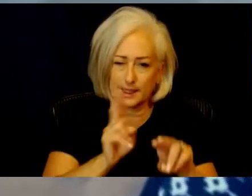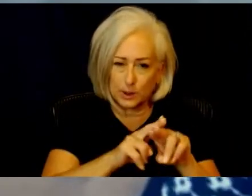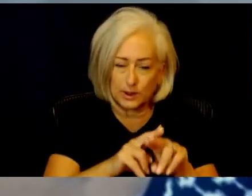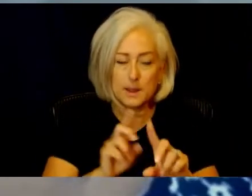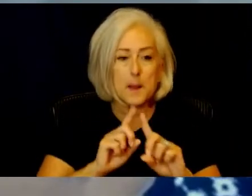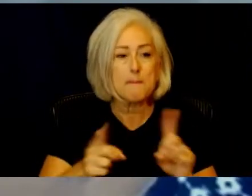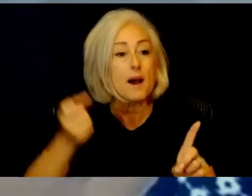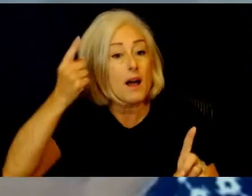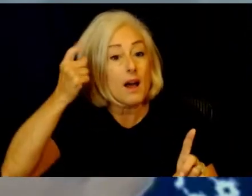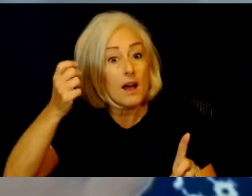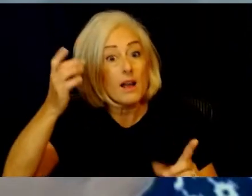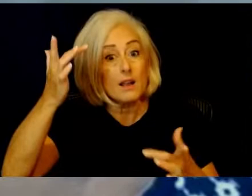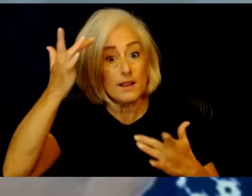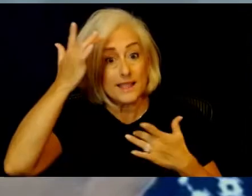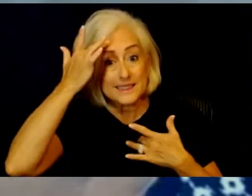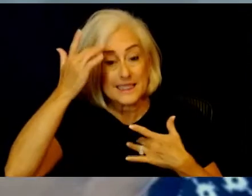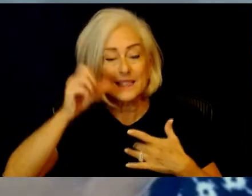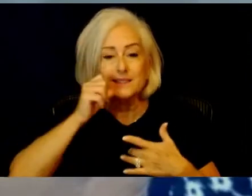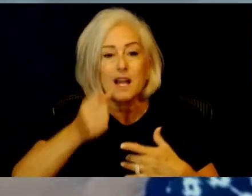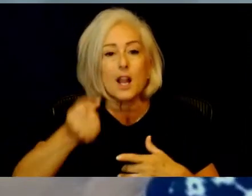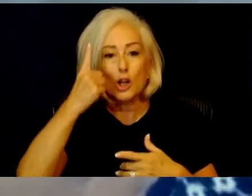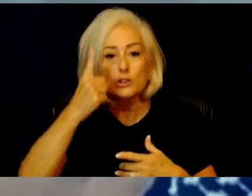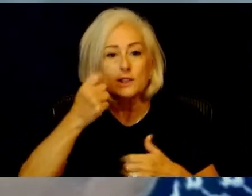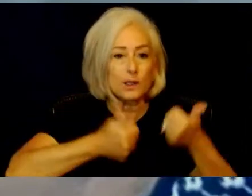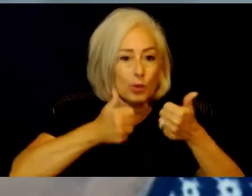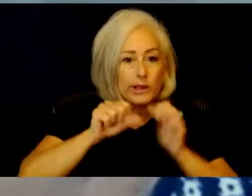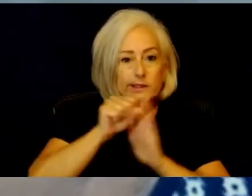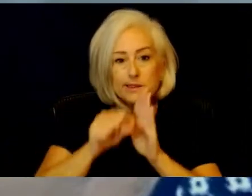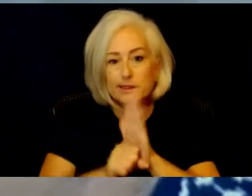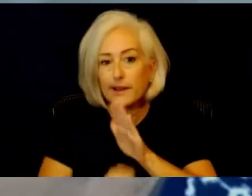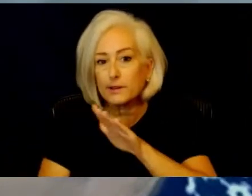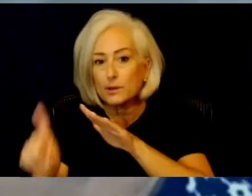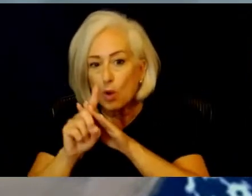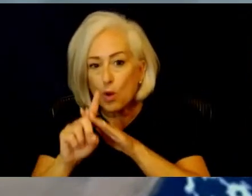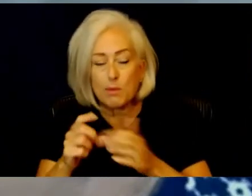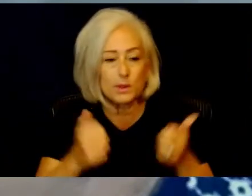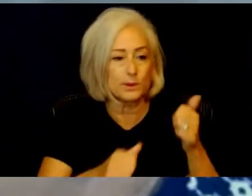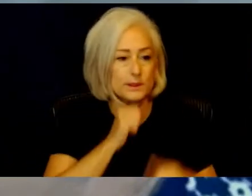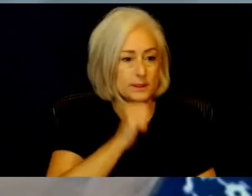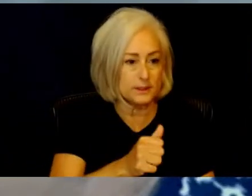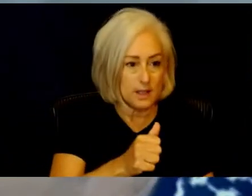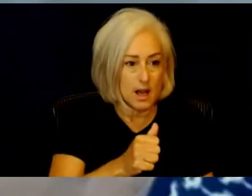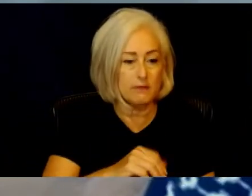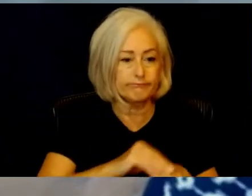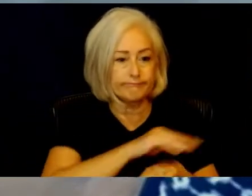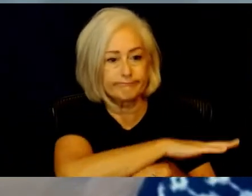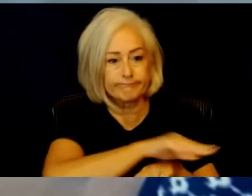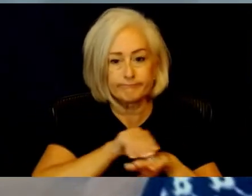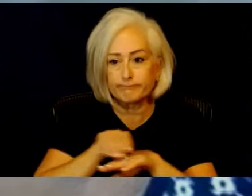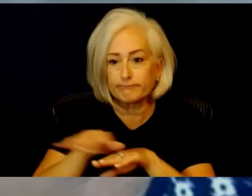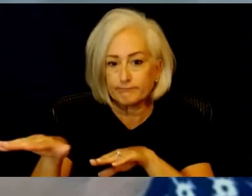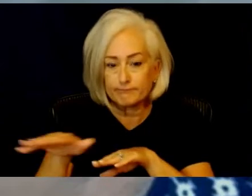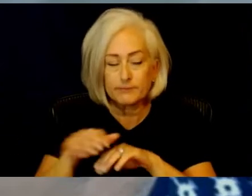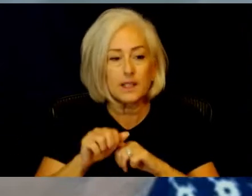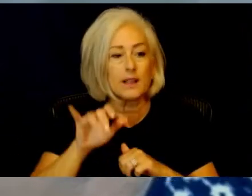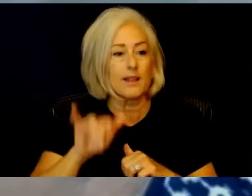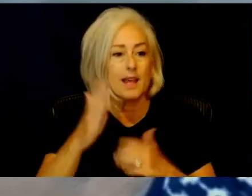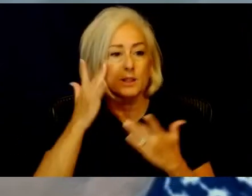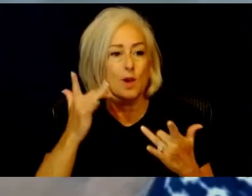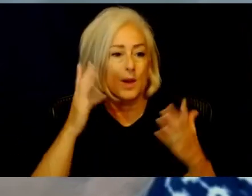understand geographic borders. So we should be as prepared as we can for those cases to potentially go up here in Kansas